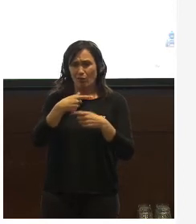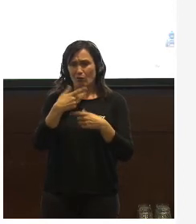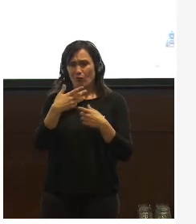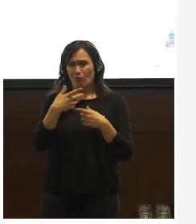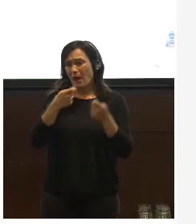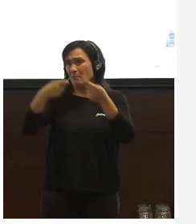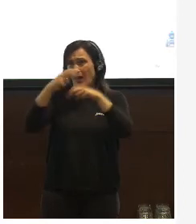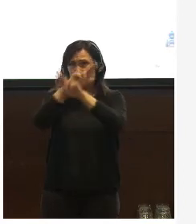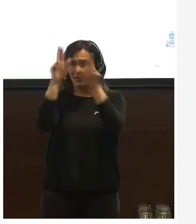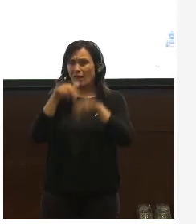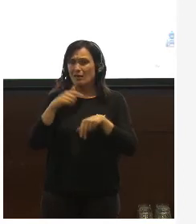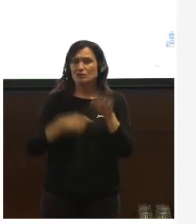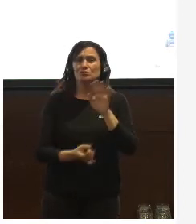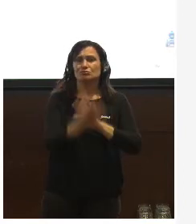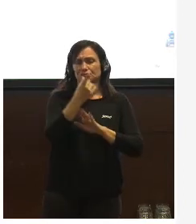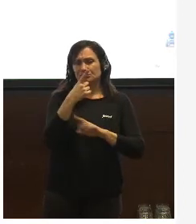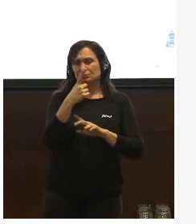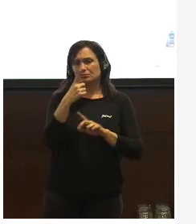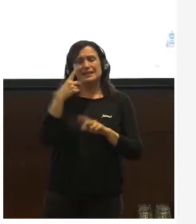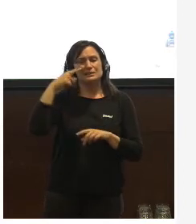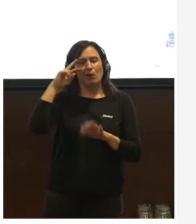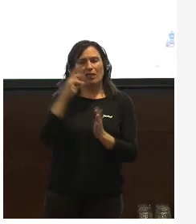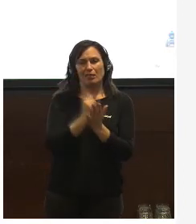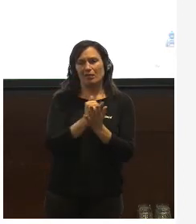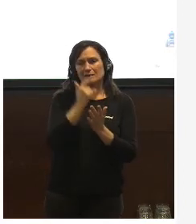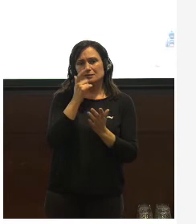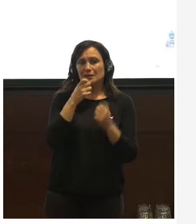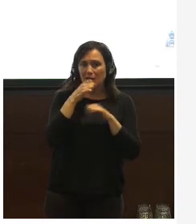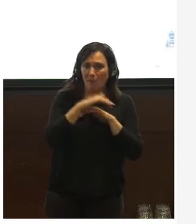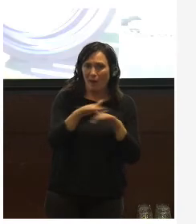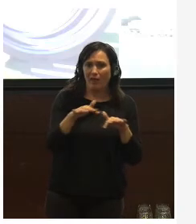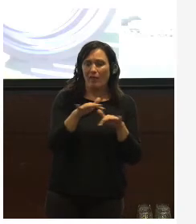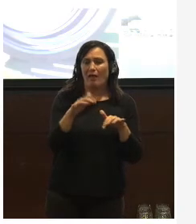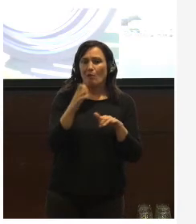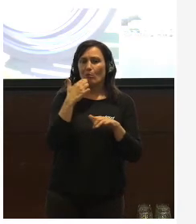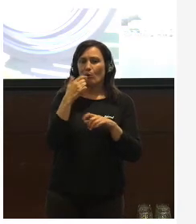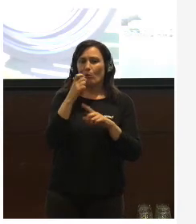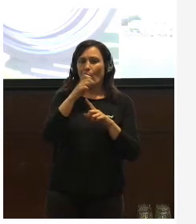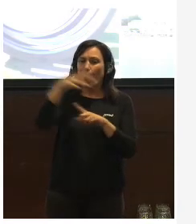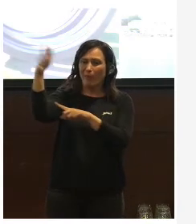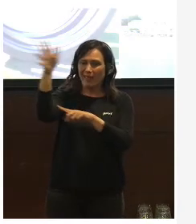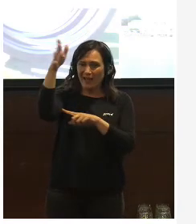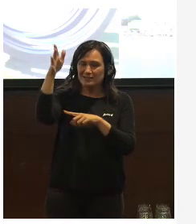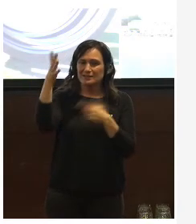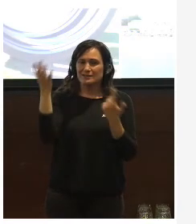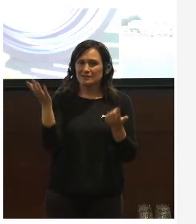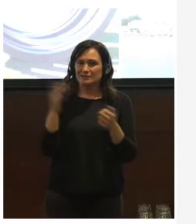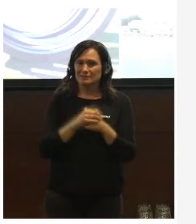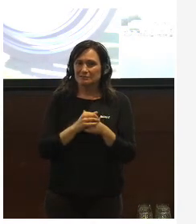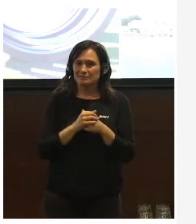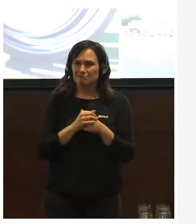kiting, enjoying the beach with an electric wheelchair, painting workshops. We also offer